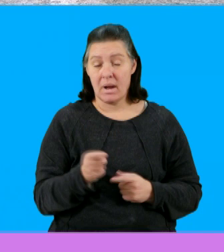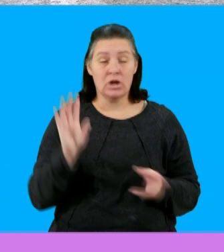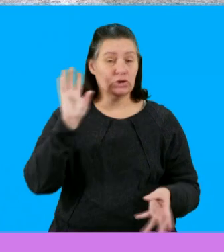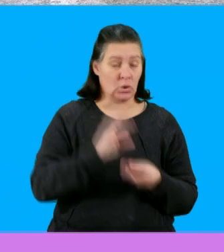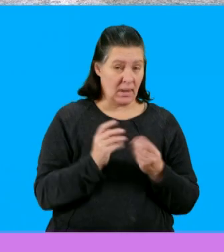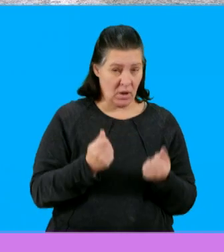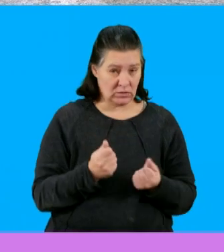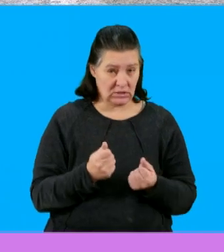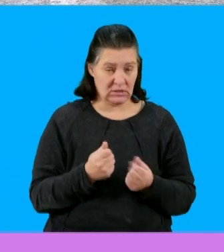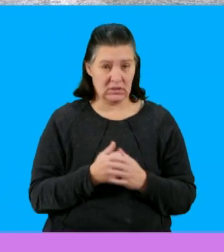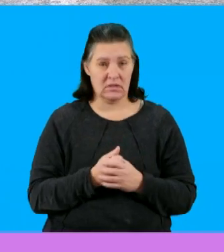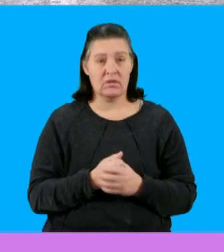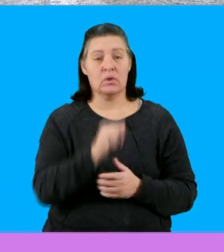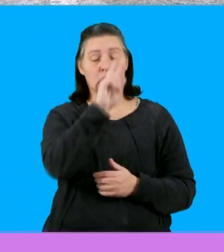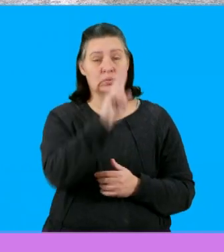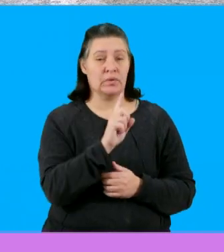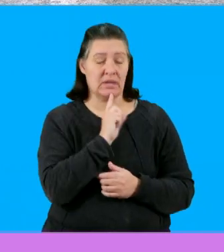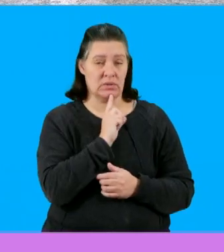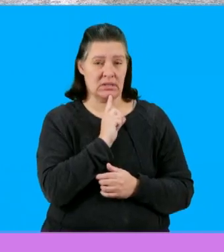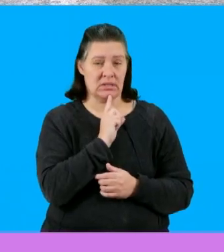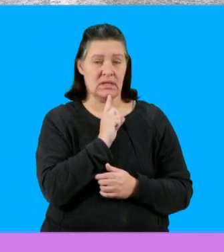amount, I will take the